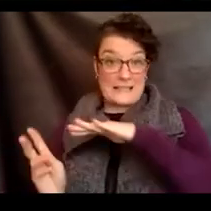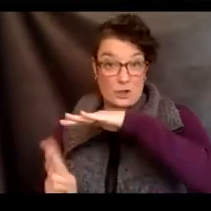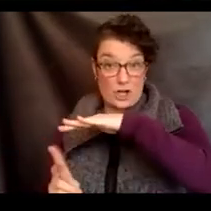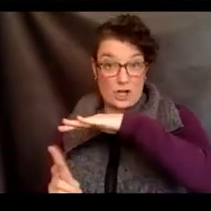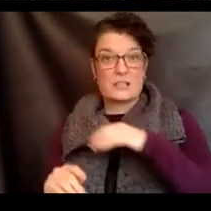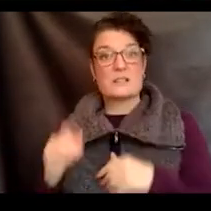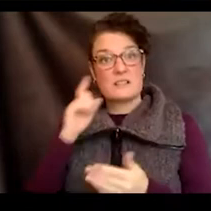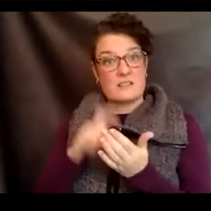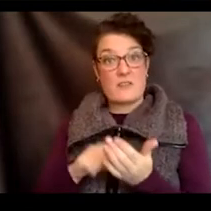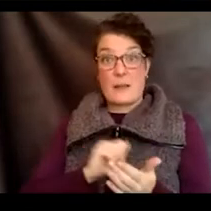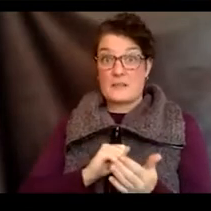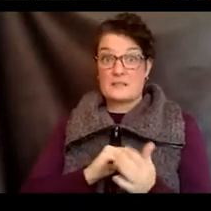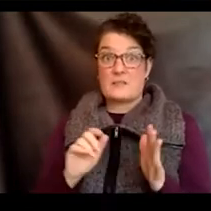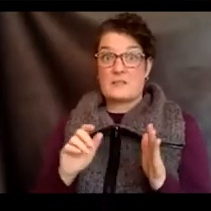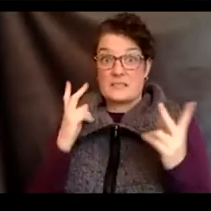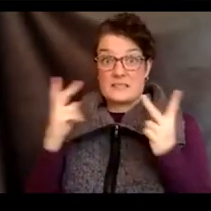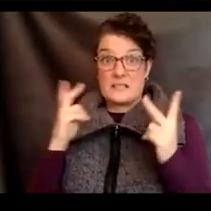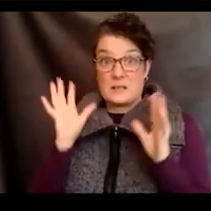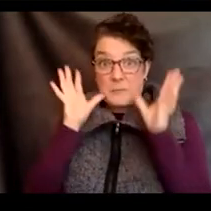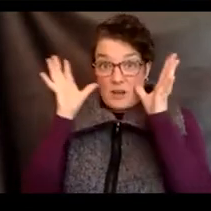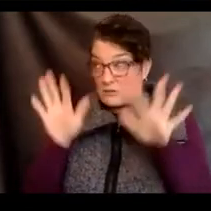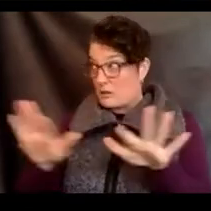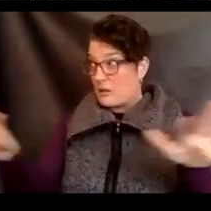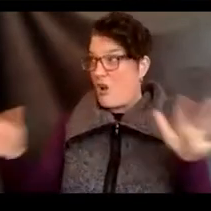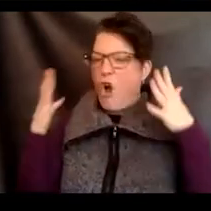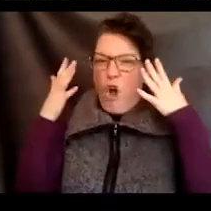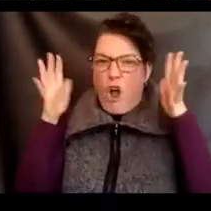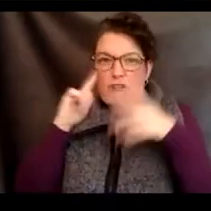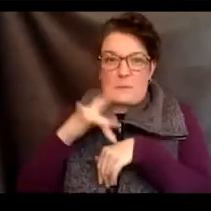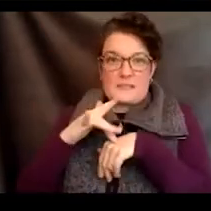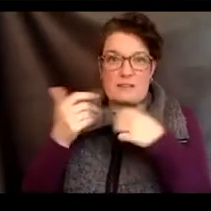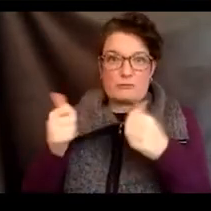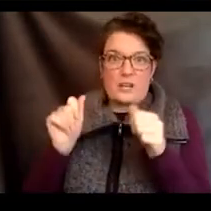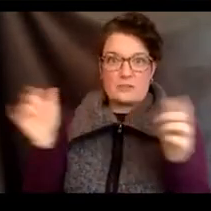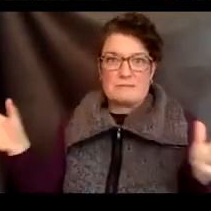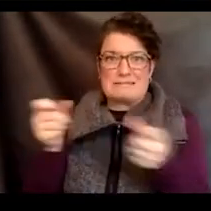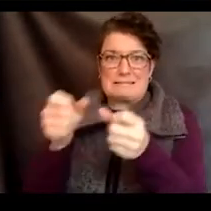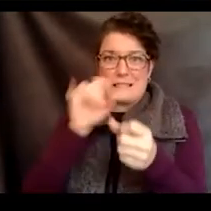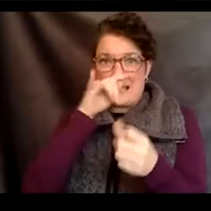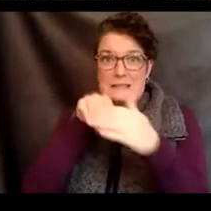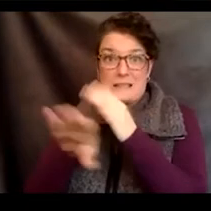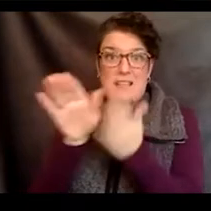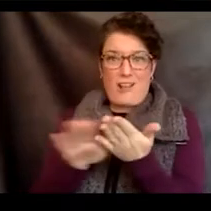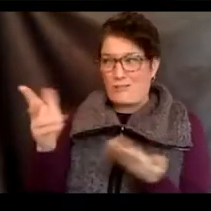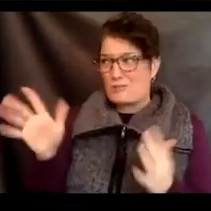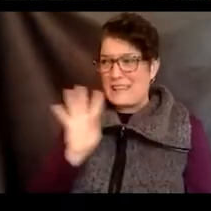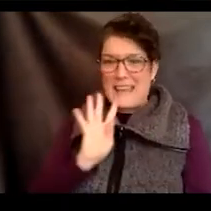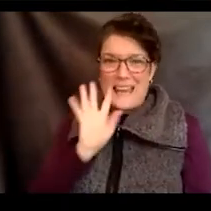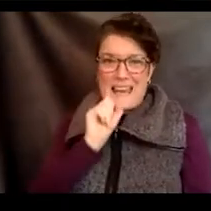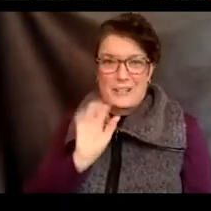myself completely surrounded by parents who were already obsessed with trying to get their kids into college at age four.